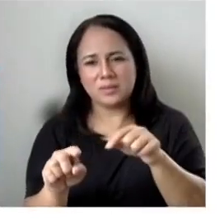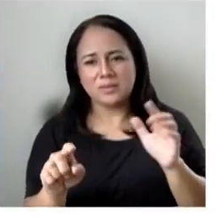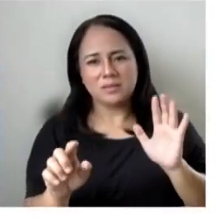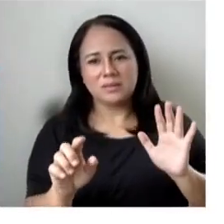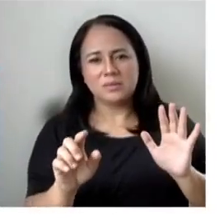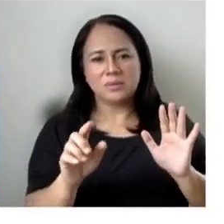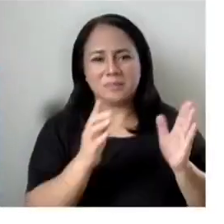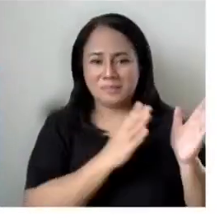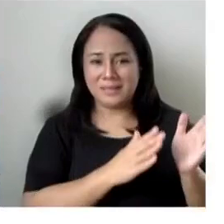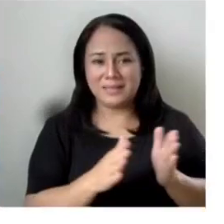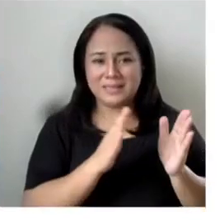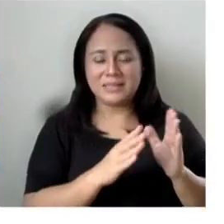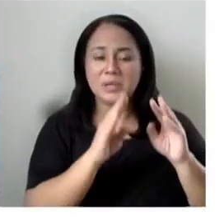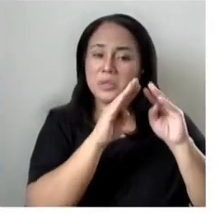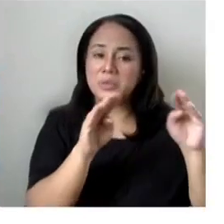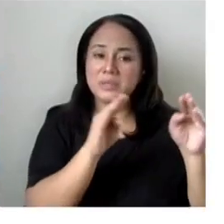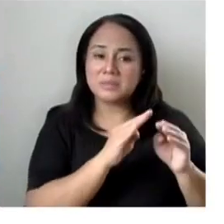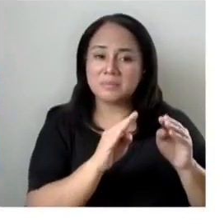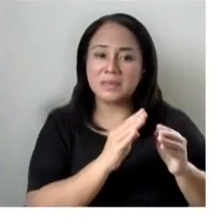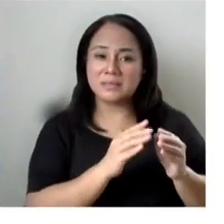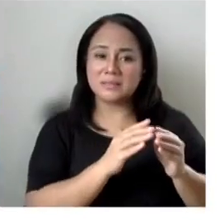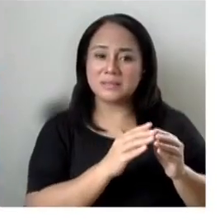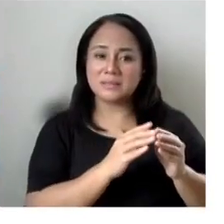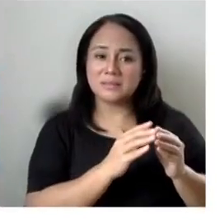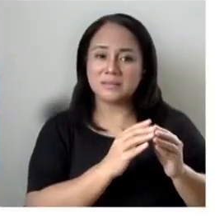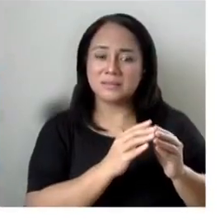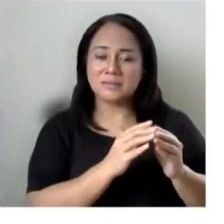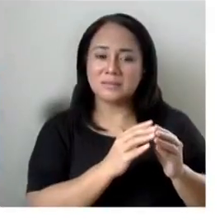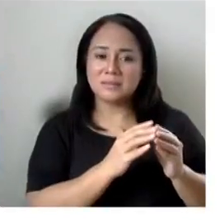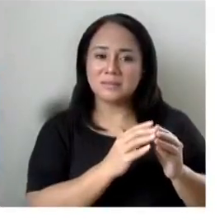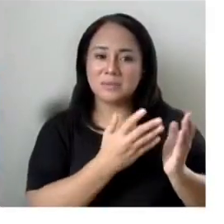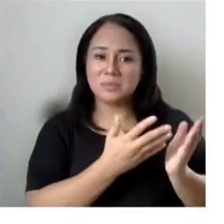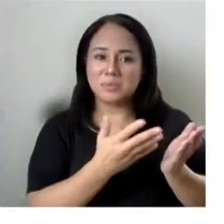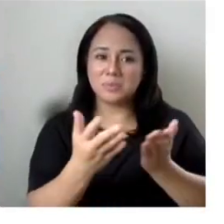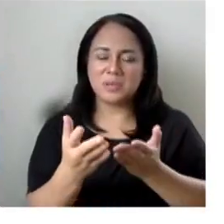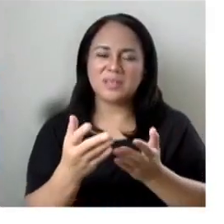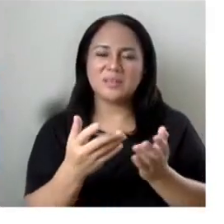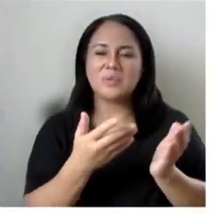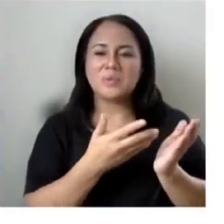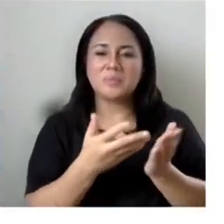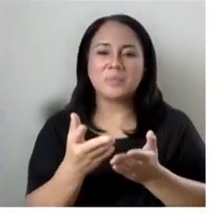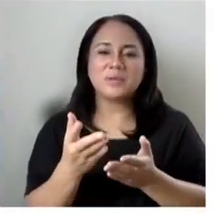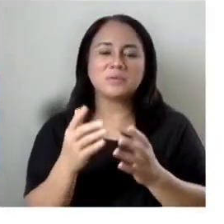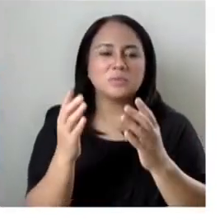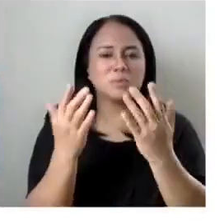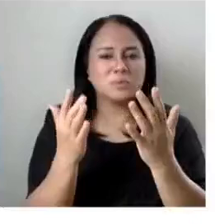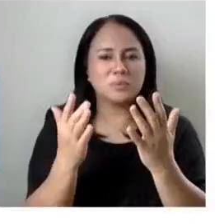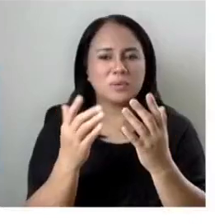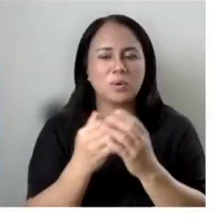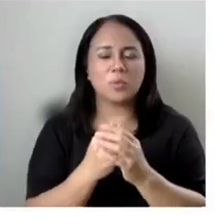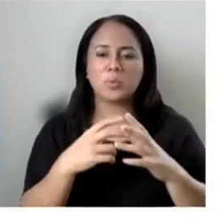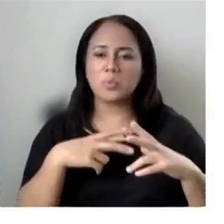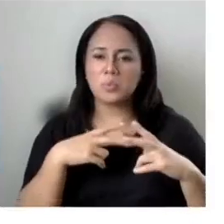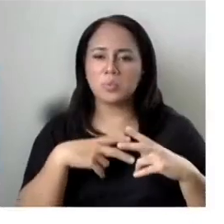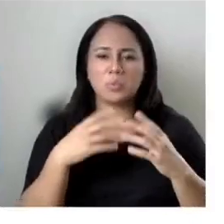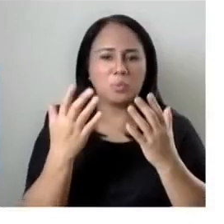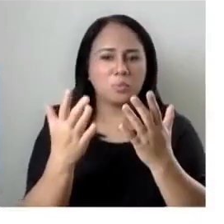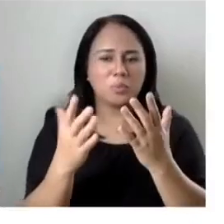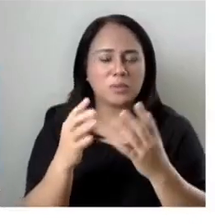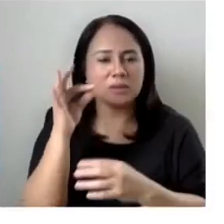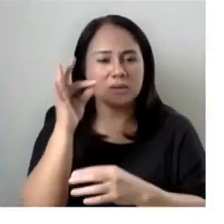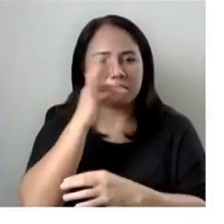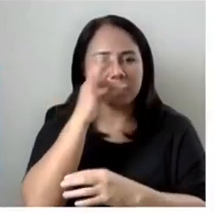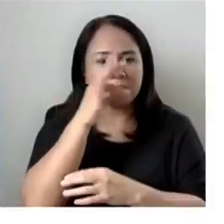planned Christmas convoy, Atin Ito, would just bring Christmas cheer or holiday cheer to Philippine